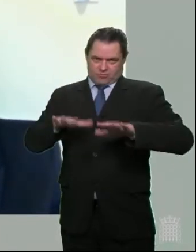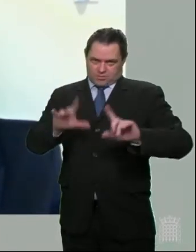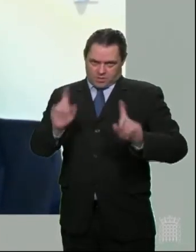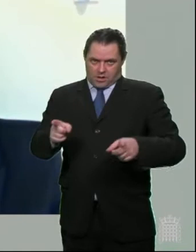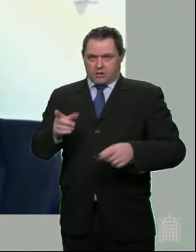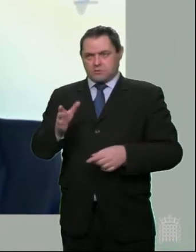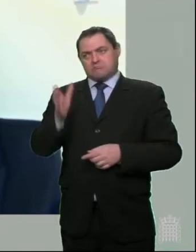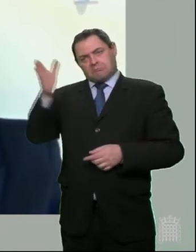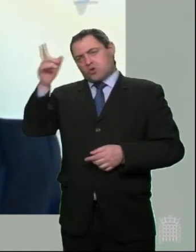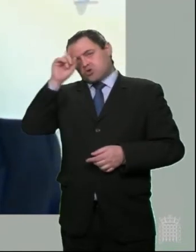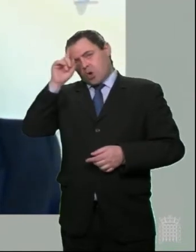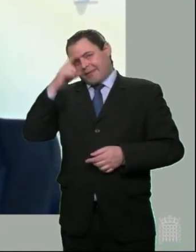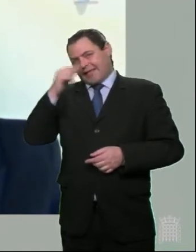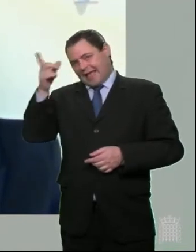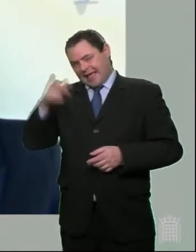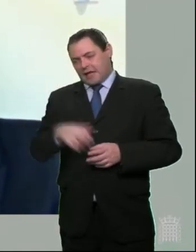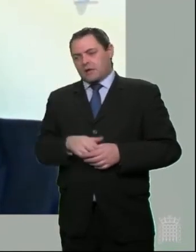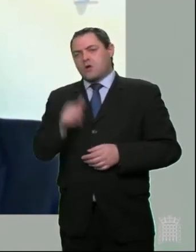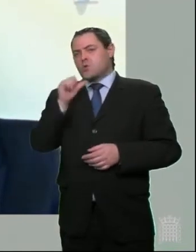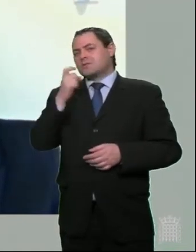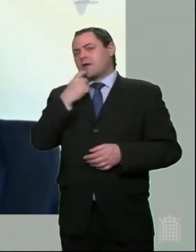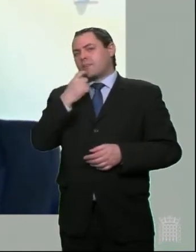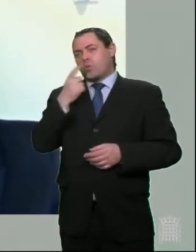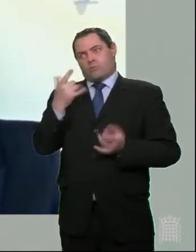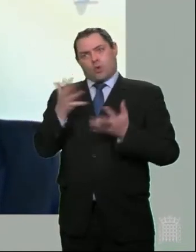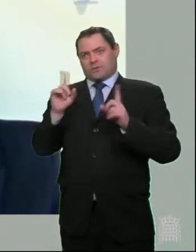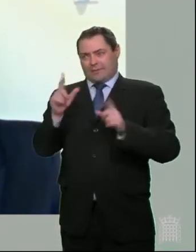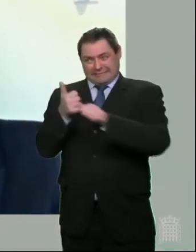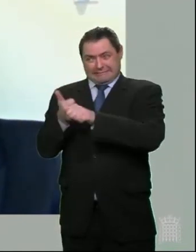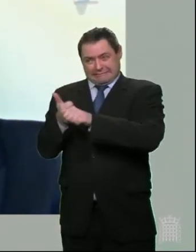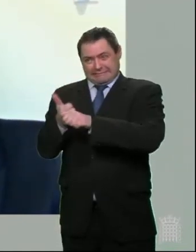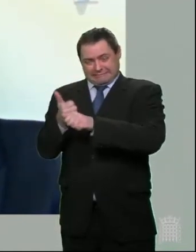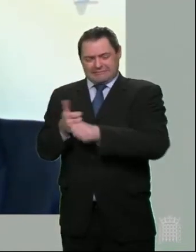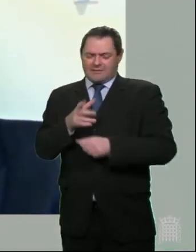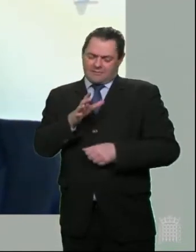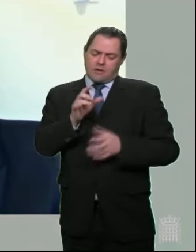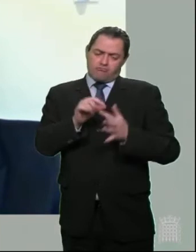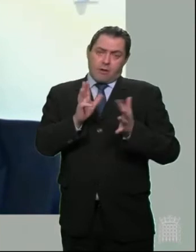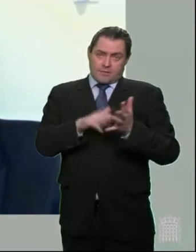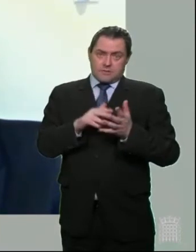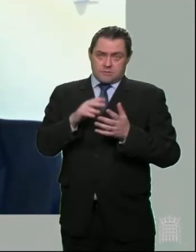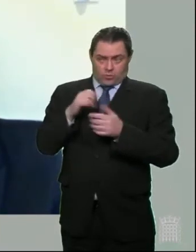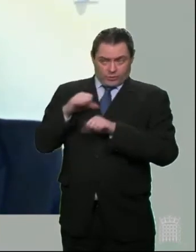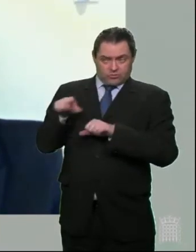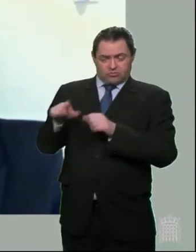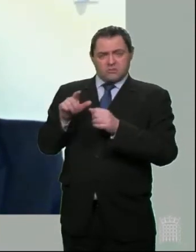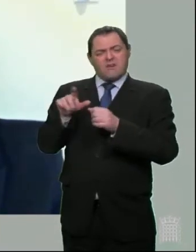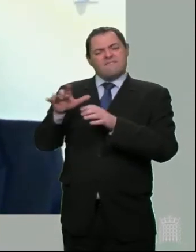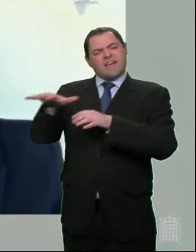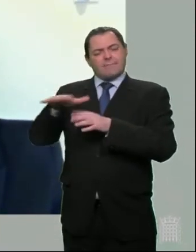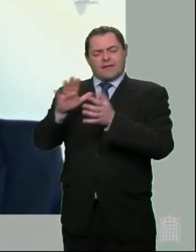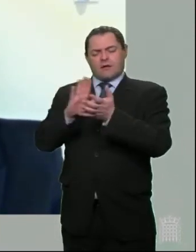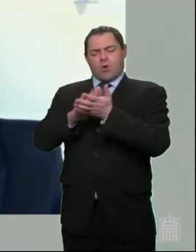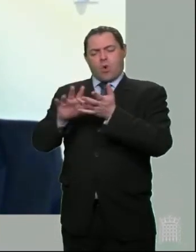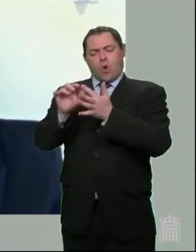of Scunthorpe have been incredibly supportive in this. Will the Prime Minister join me in wishing the Hopkins family well, and will he work